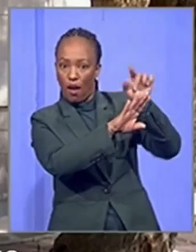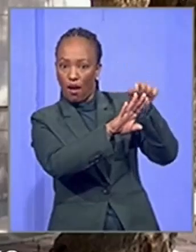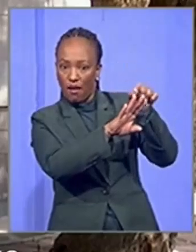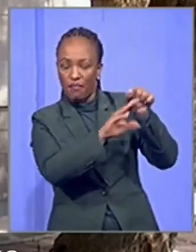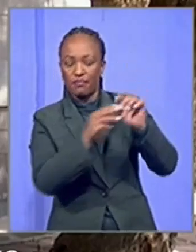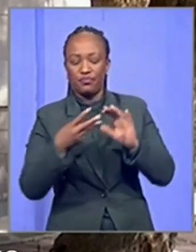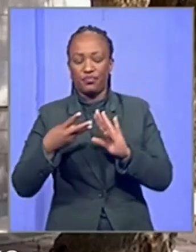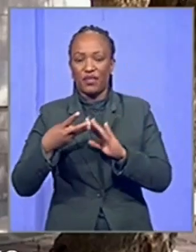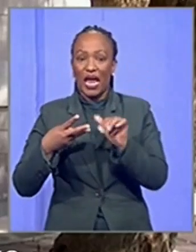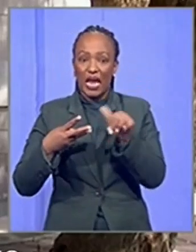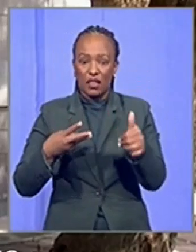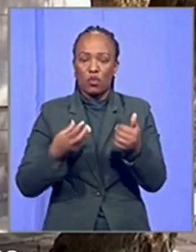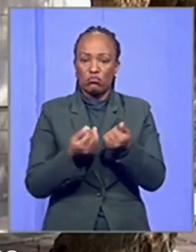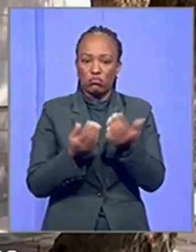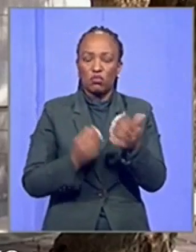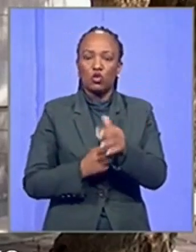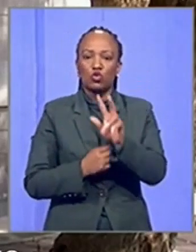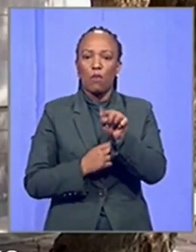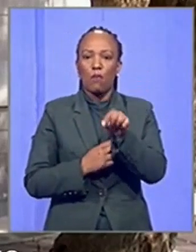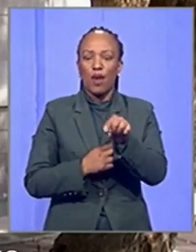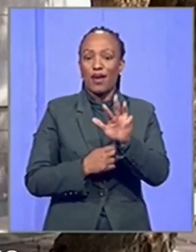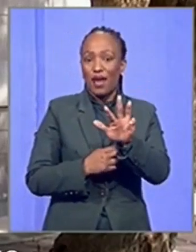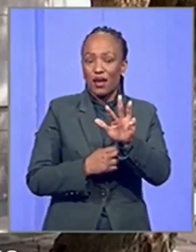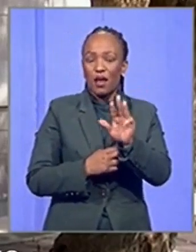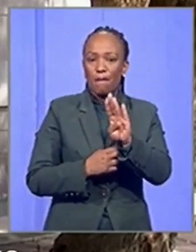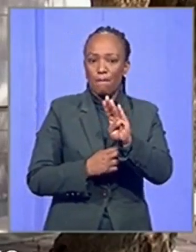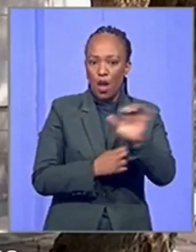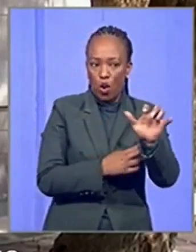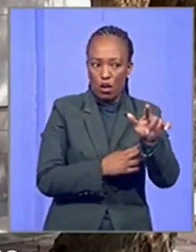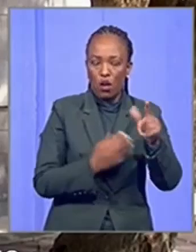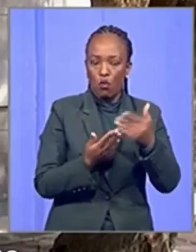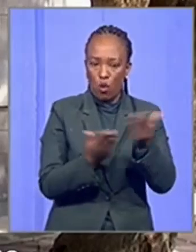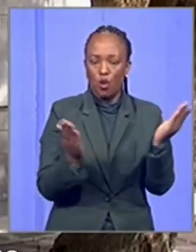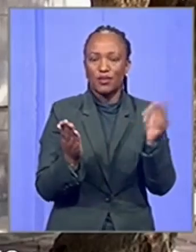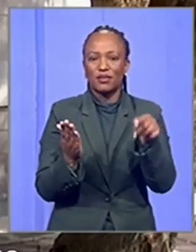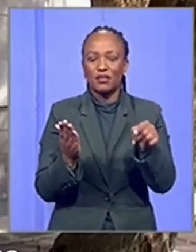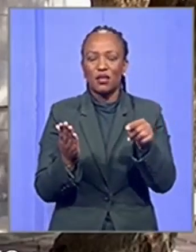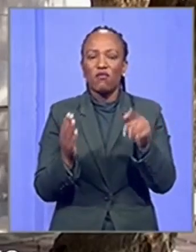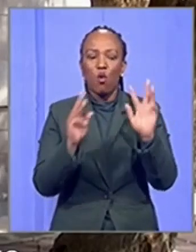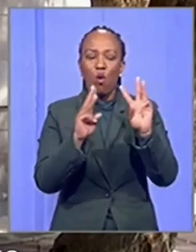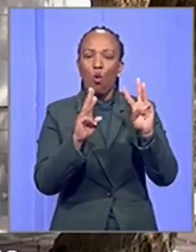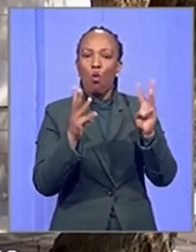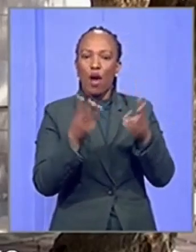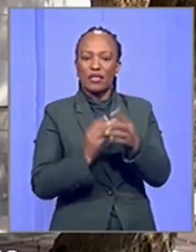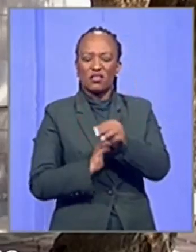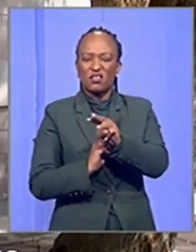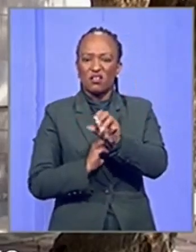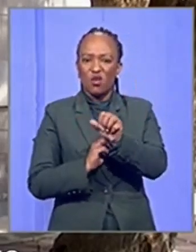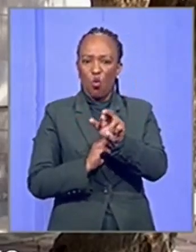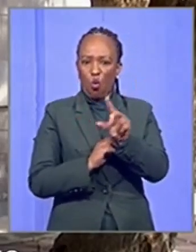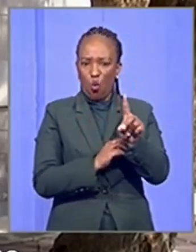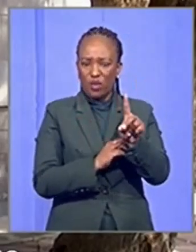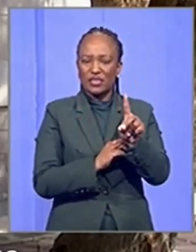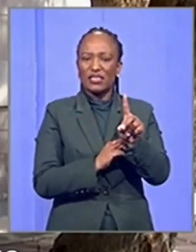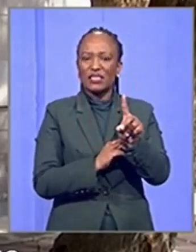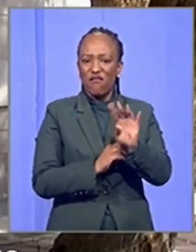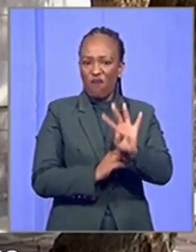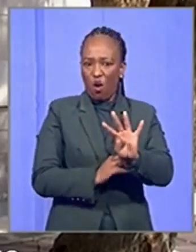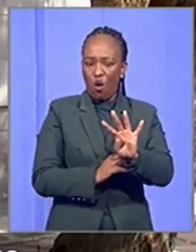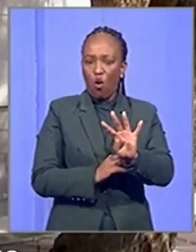yona ya 2.9 billion mo watt 4 go ya ka demarcation